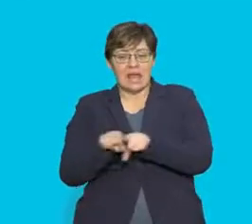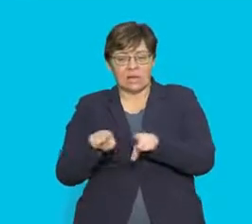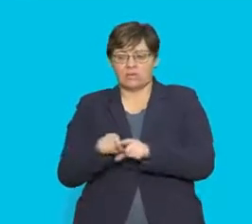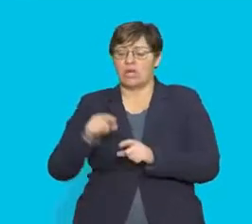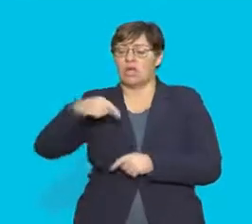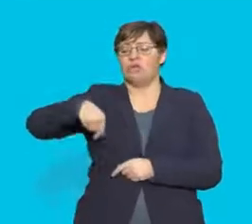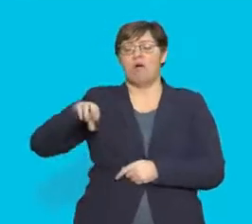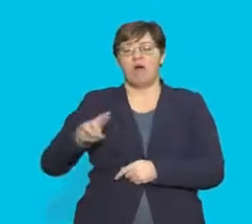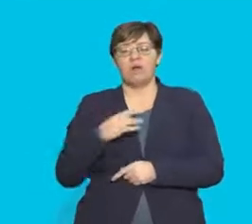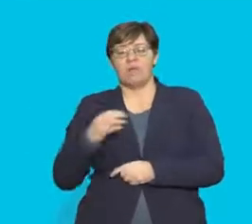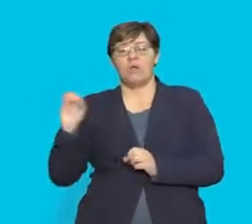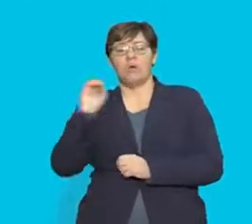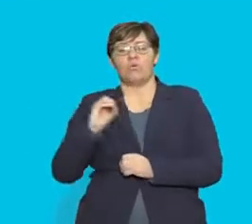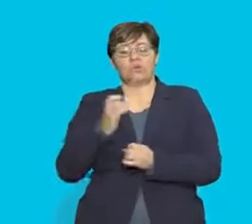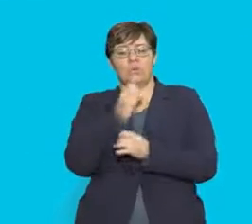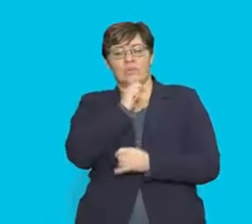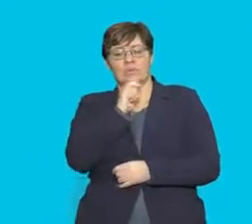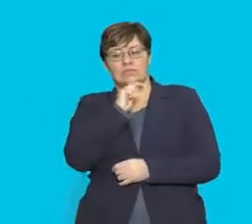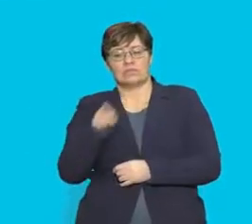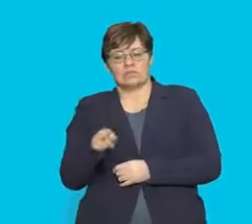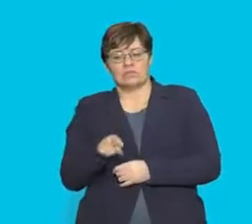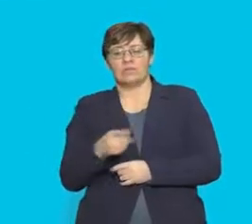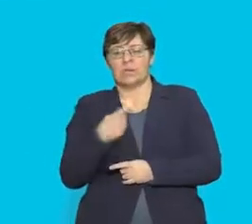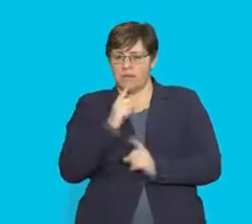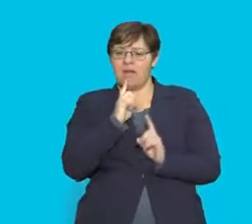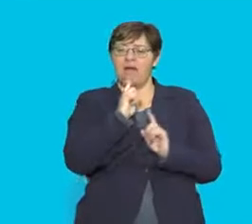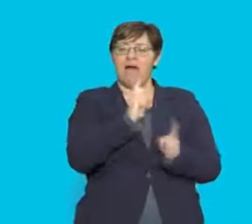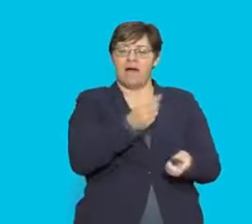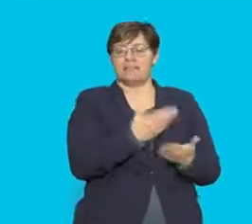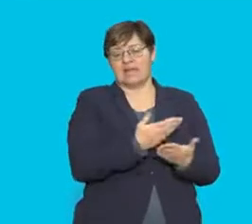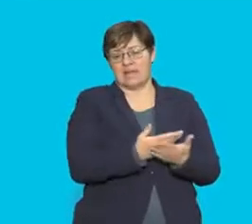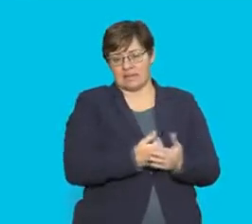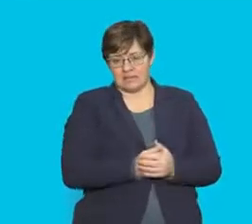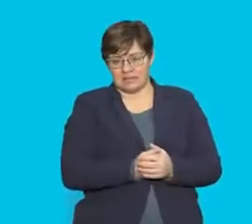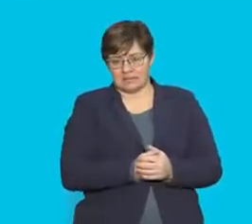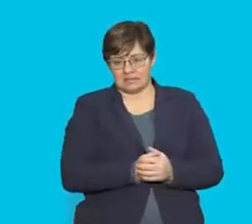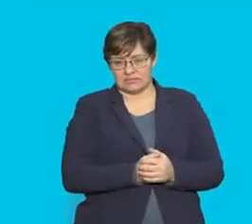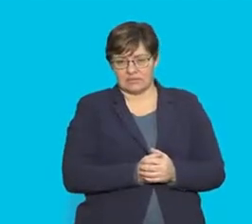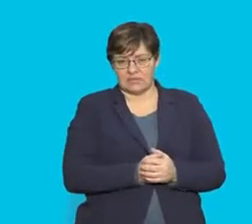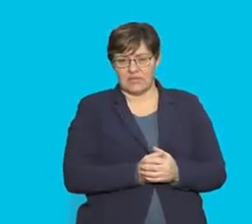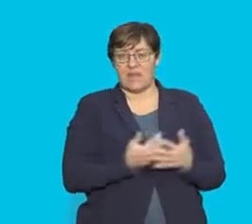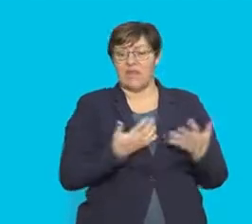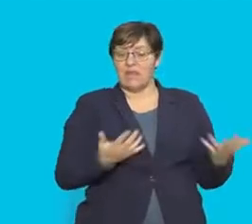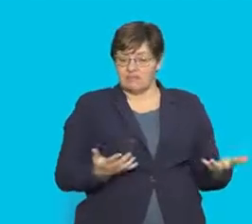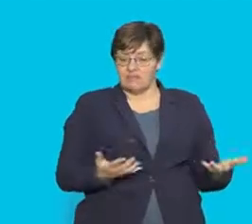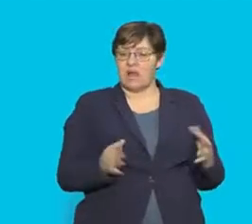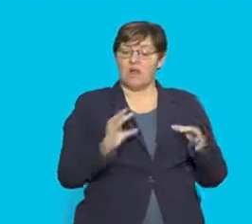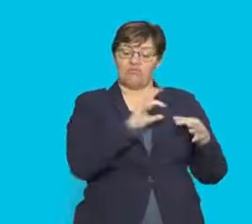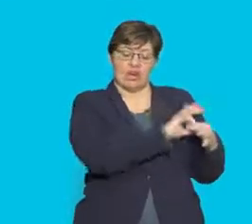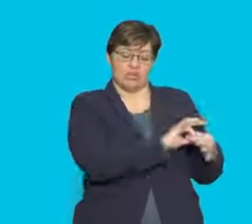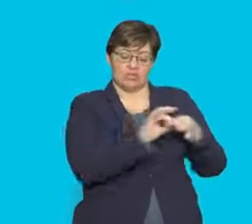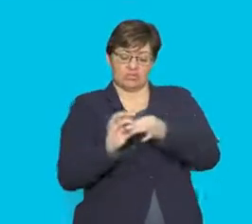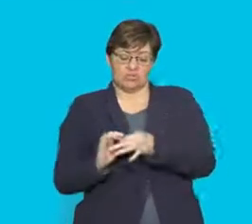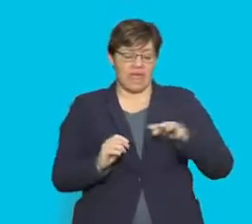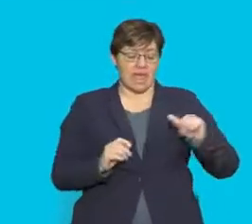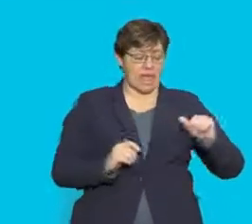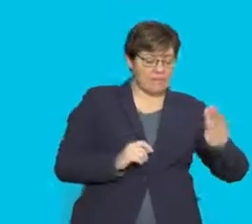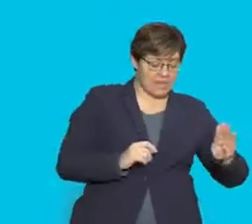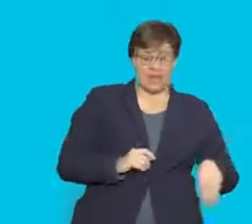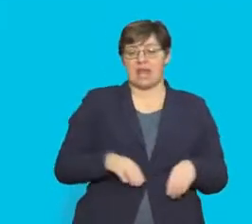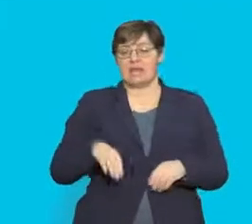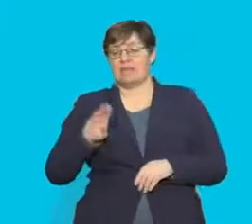that I originally knew. Then I can be able to answer this question of mine of whether there is a relationship between